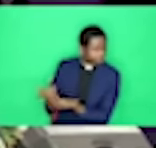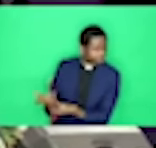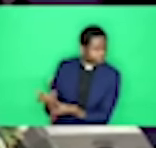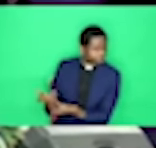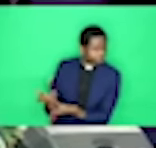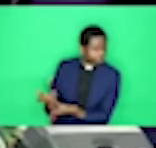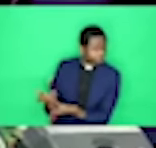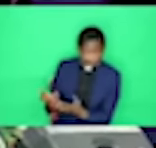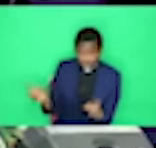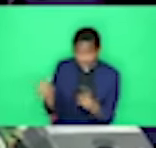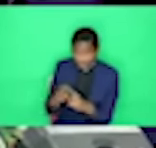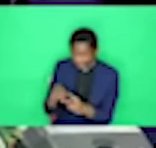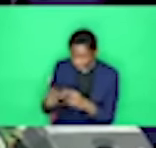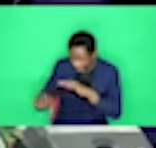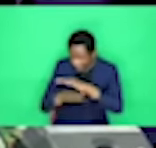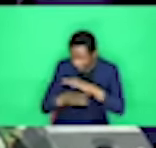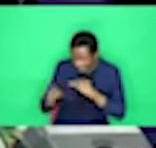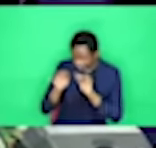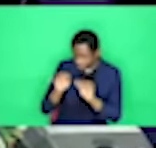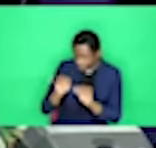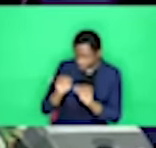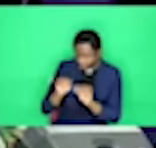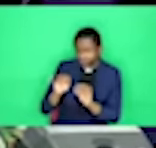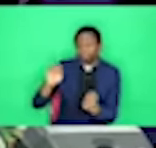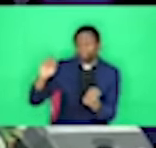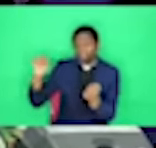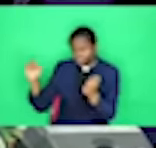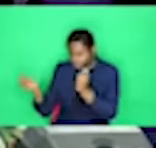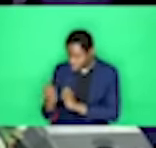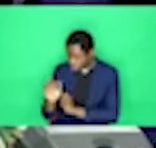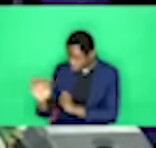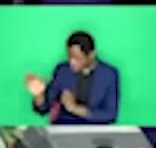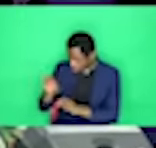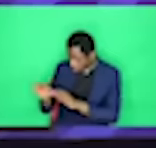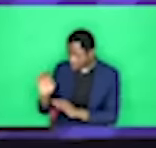the basic teachings of the Protestants change all this.